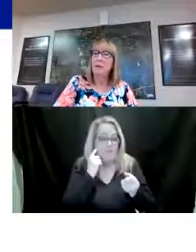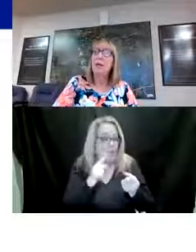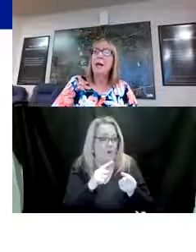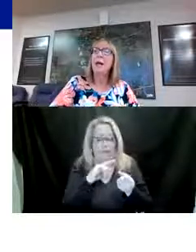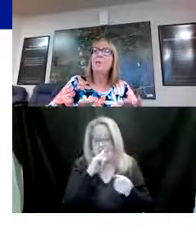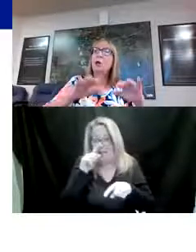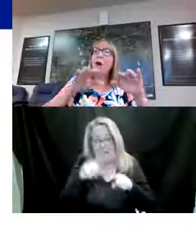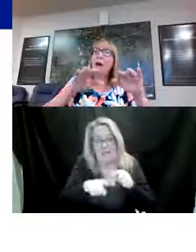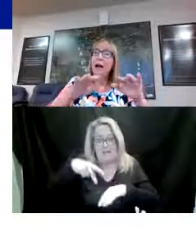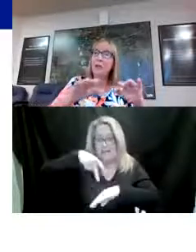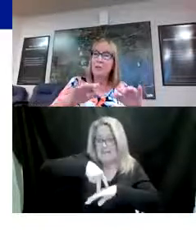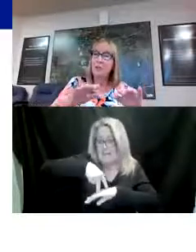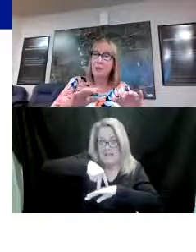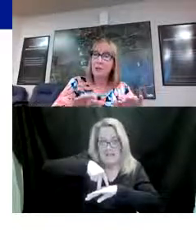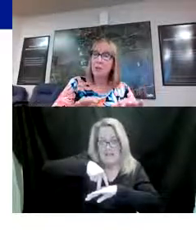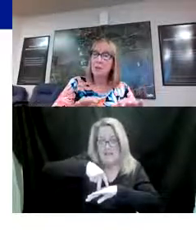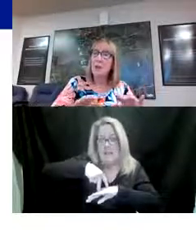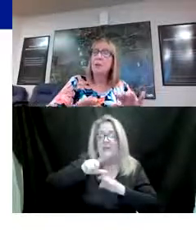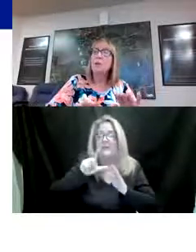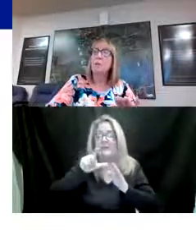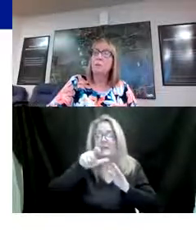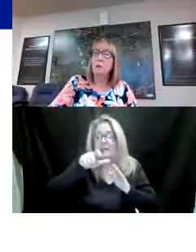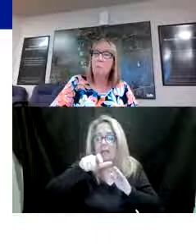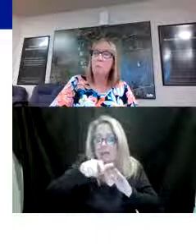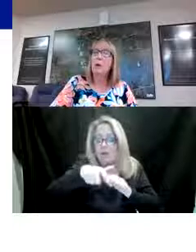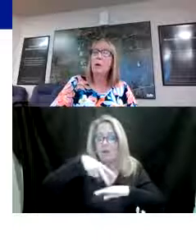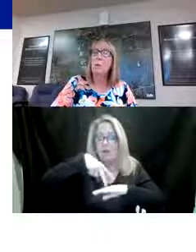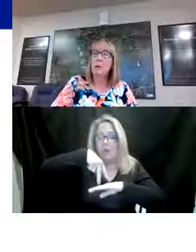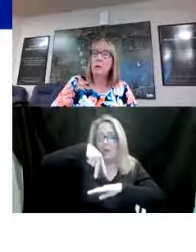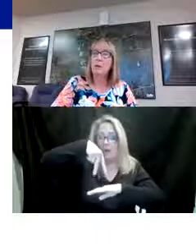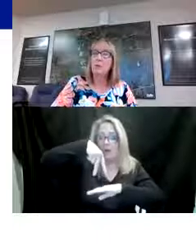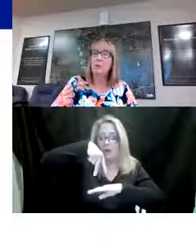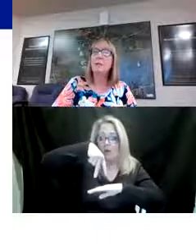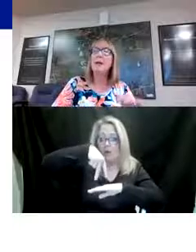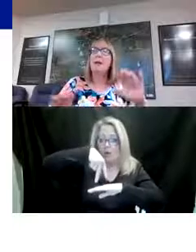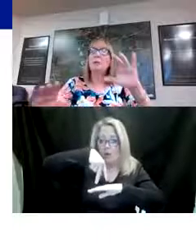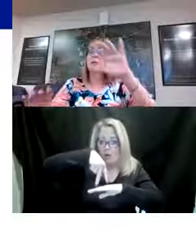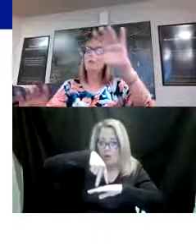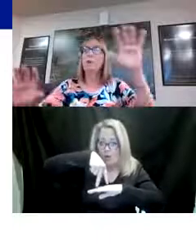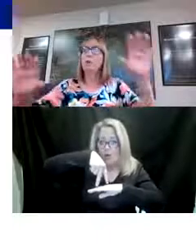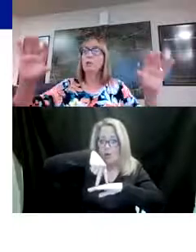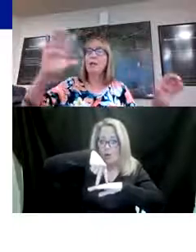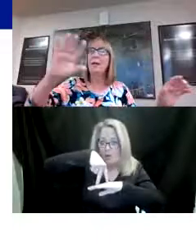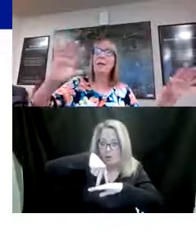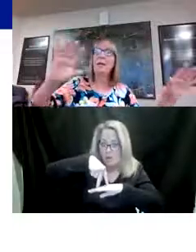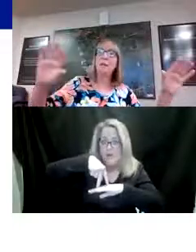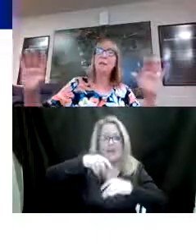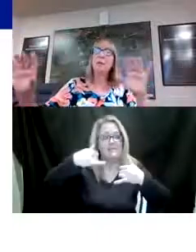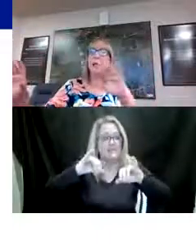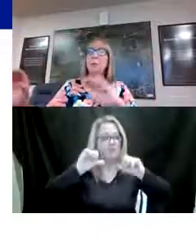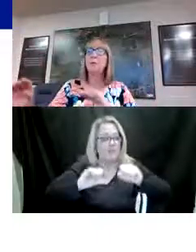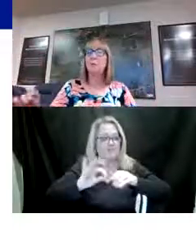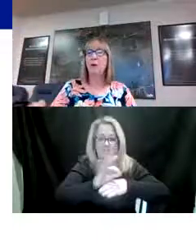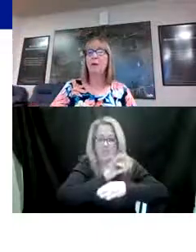their feet. And then gradually that is lowered down so they can bear more and more weight on their feet and still function and kind